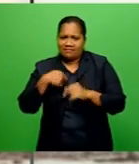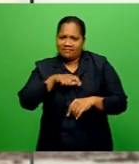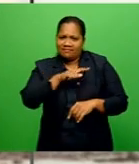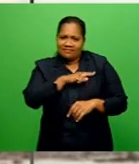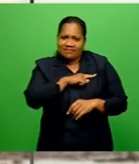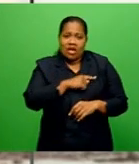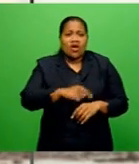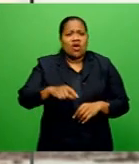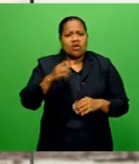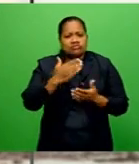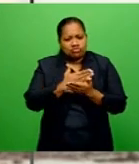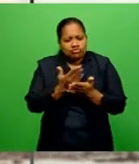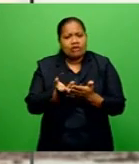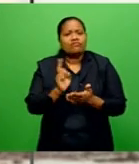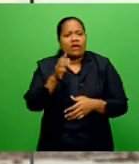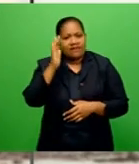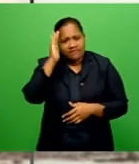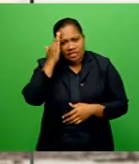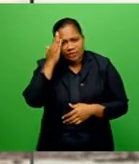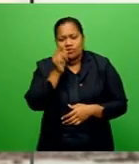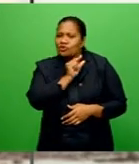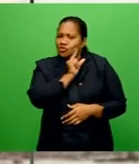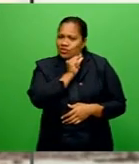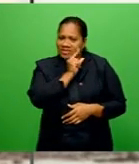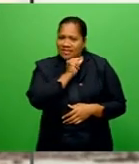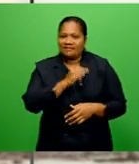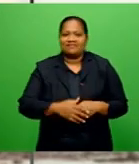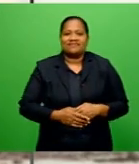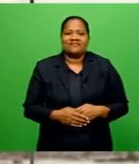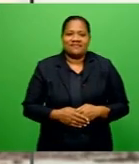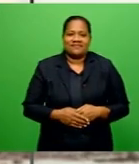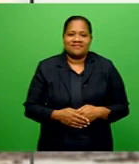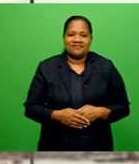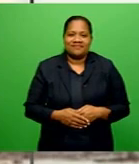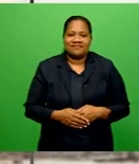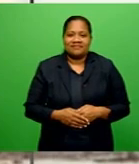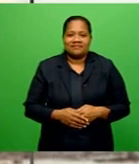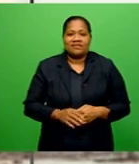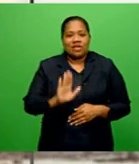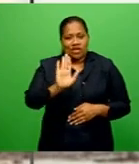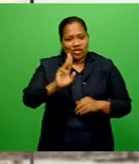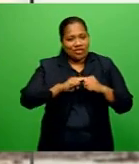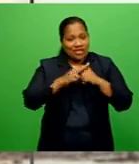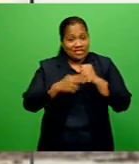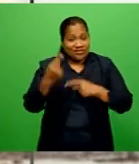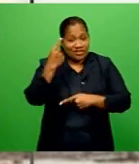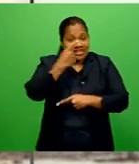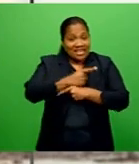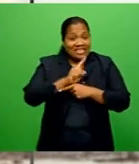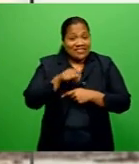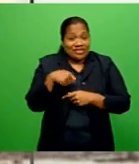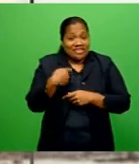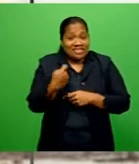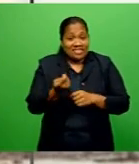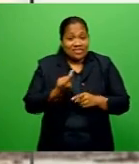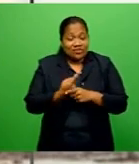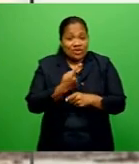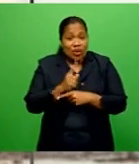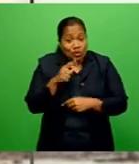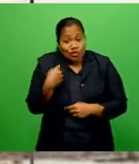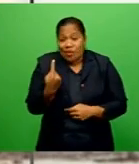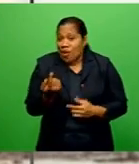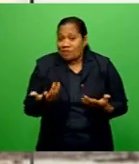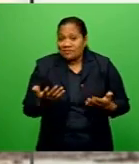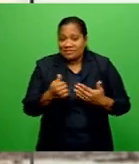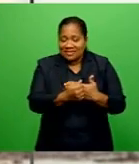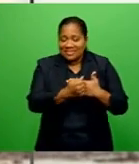fbcnews@fbc.com.fj, or share it with us via our Facebook and Twitter accounts. That's your news for tonight. Until next week or tomorrow,